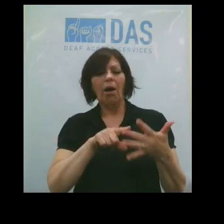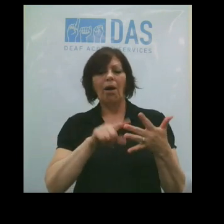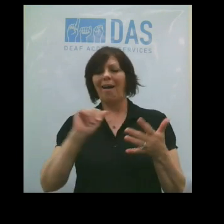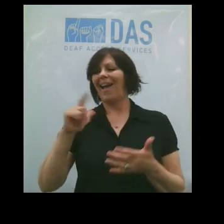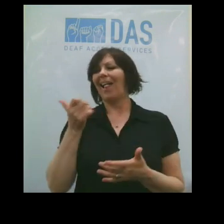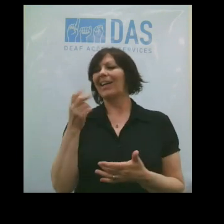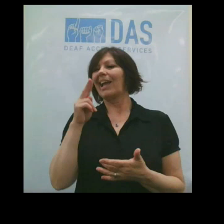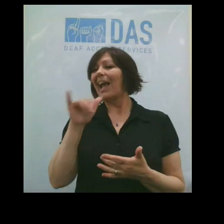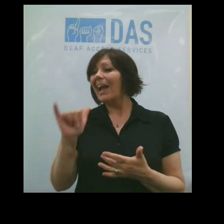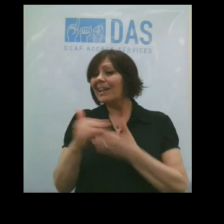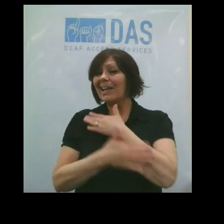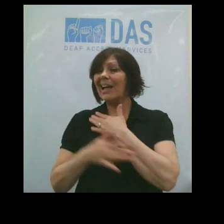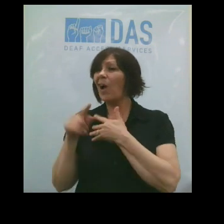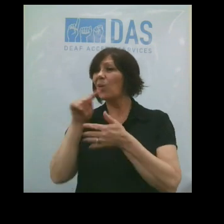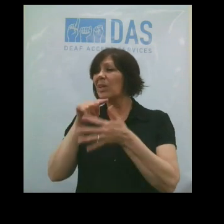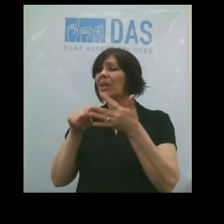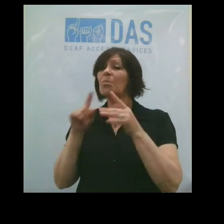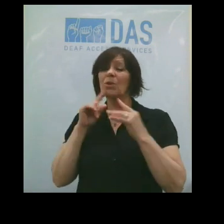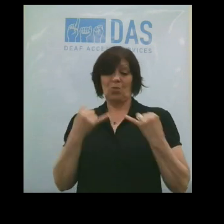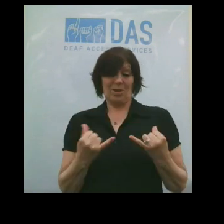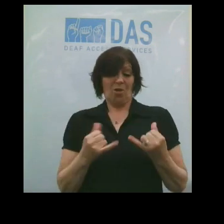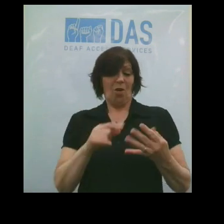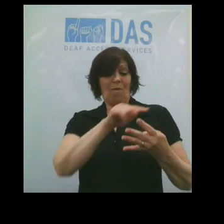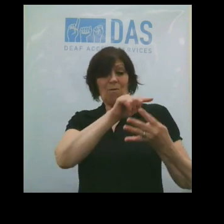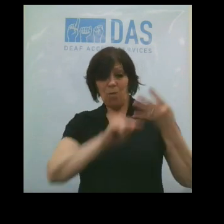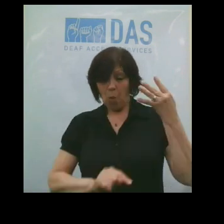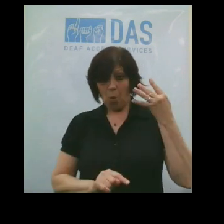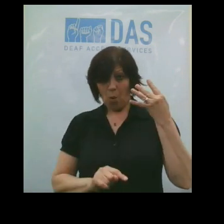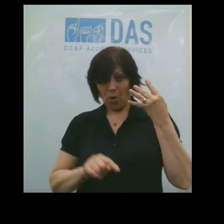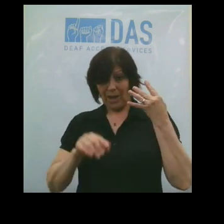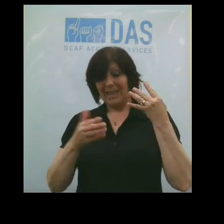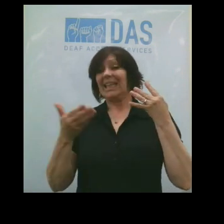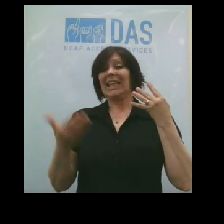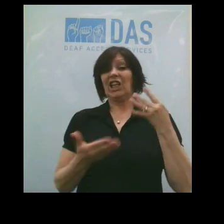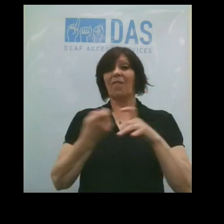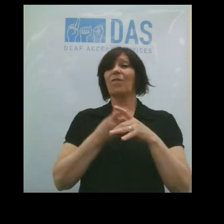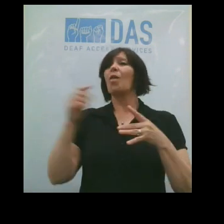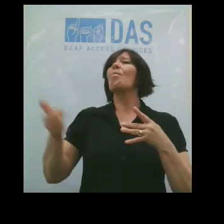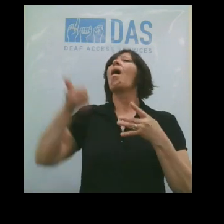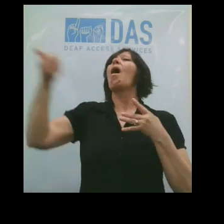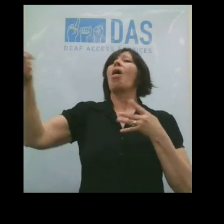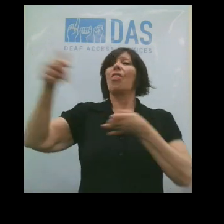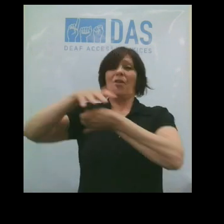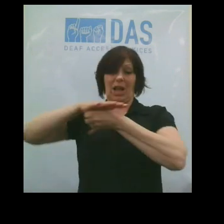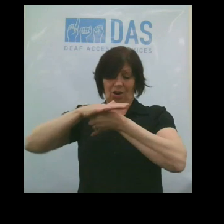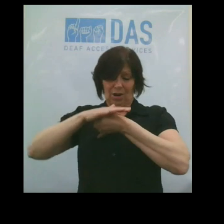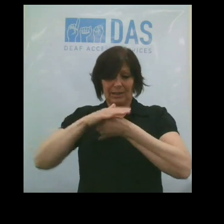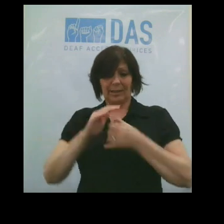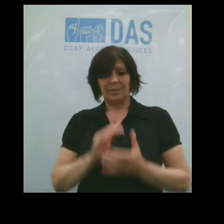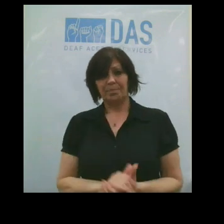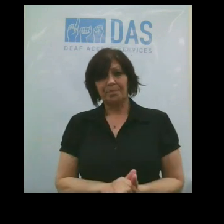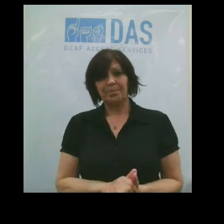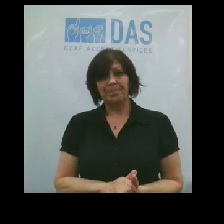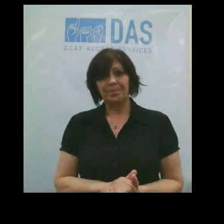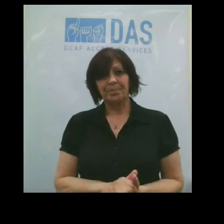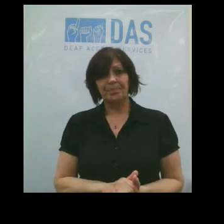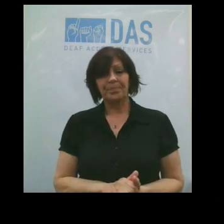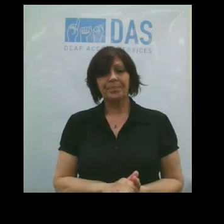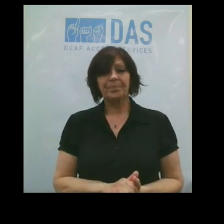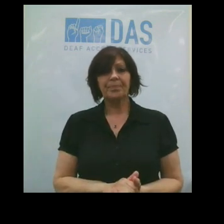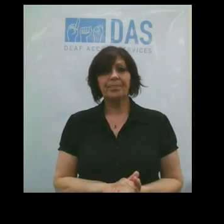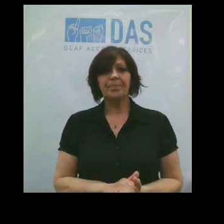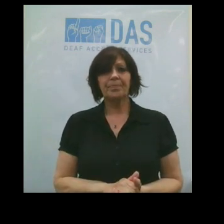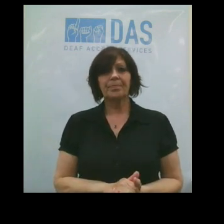as well, but there are actually 4 individuals in hospitals in Erie County that reside outside of the Western New York